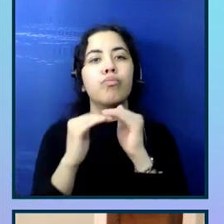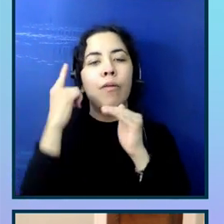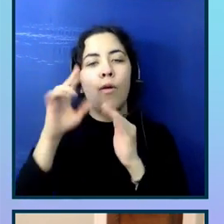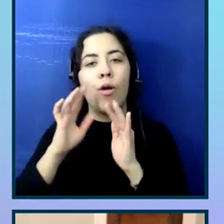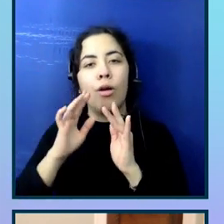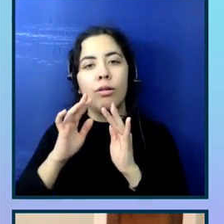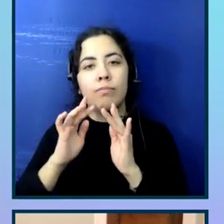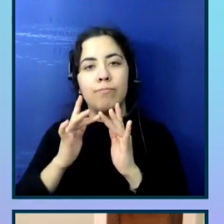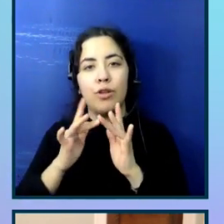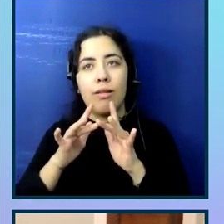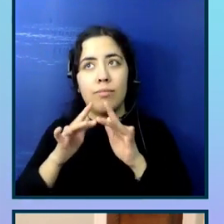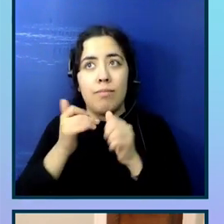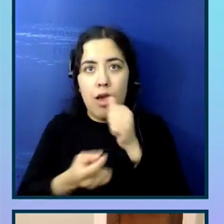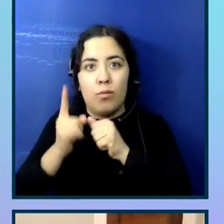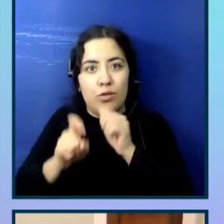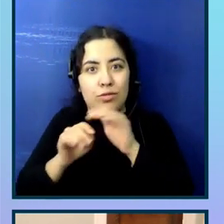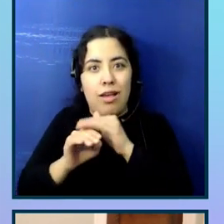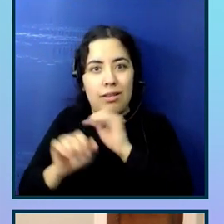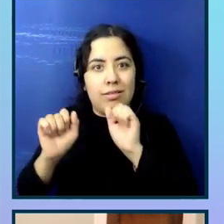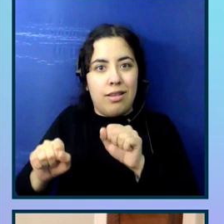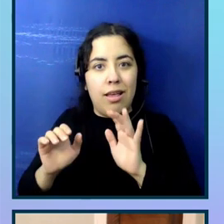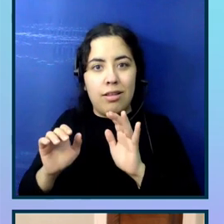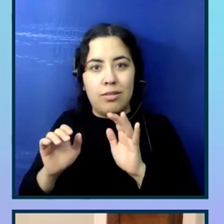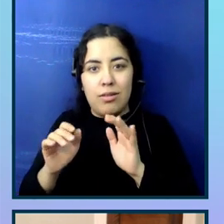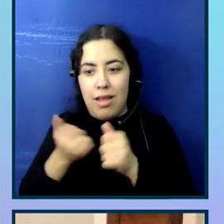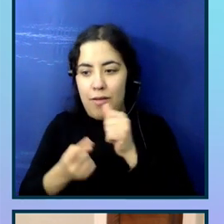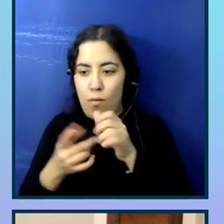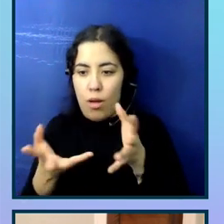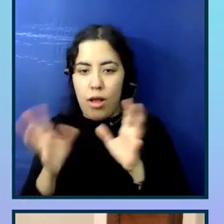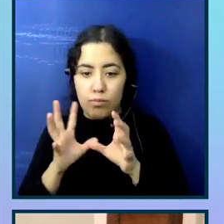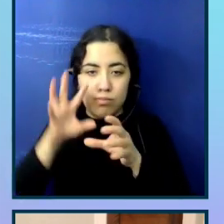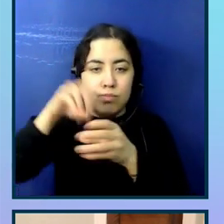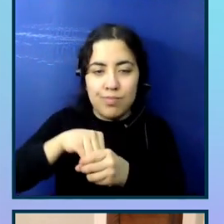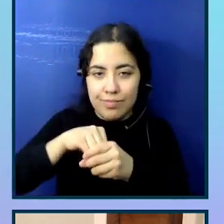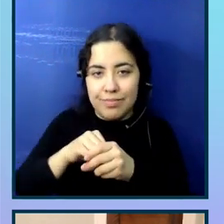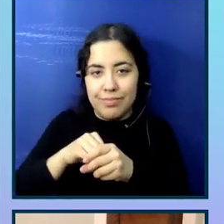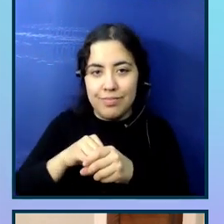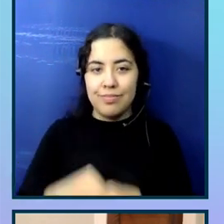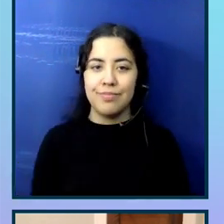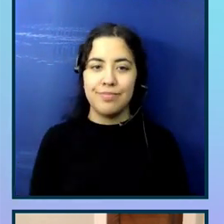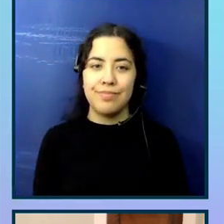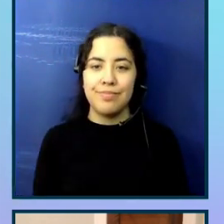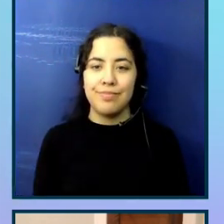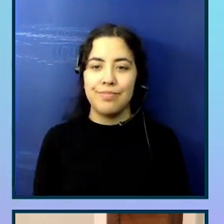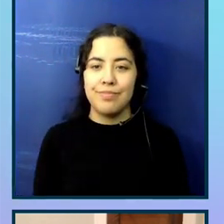that everyone should be able to access and where everyone can participate.